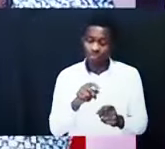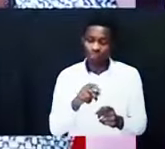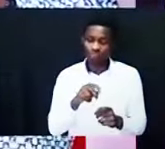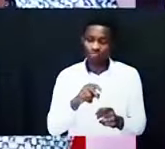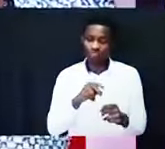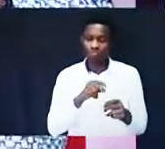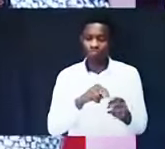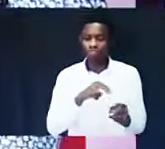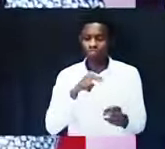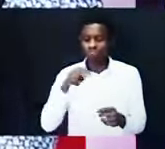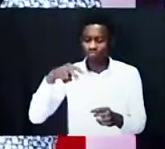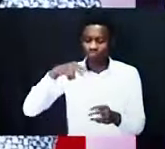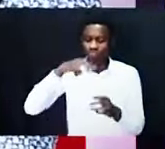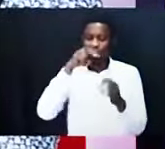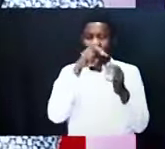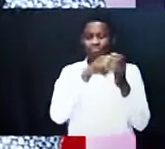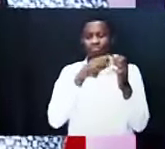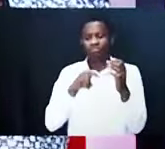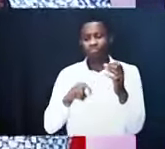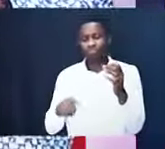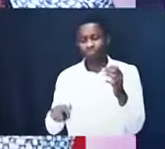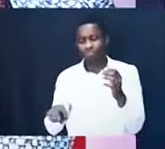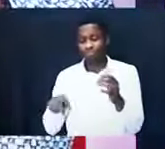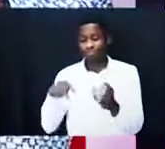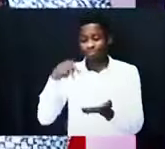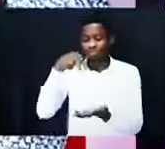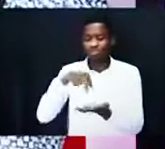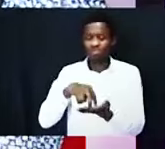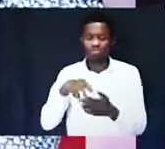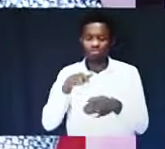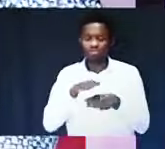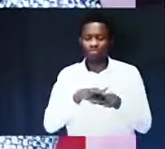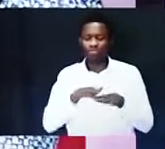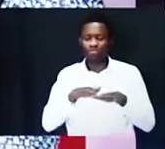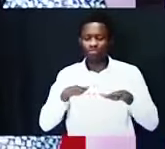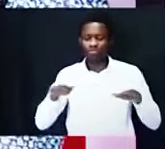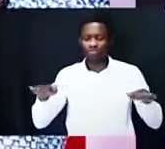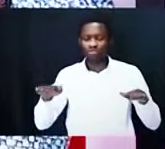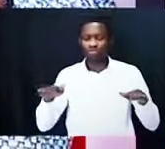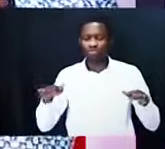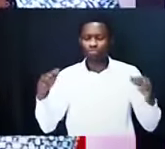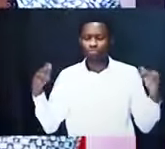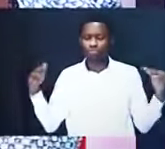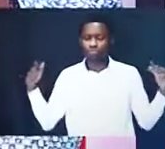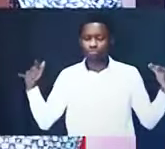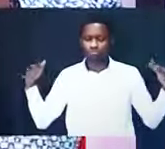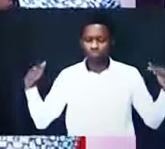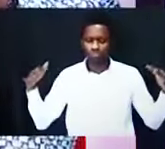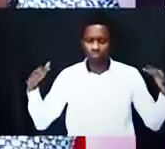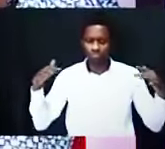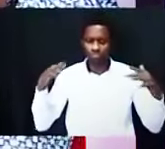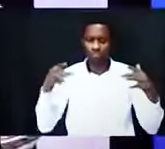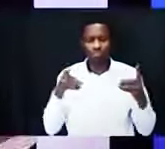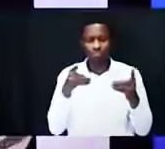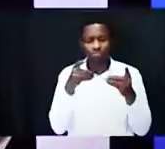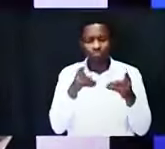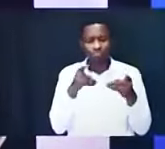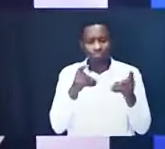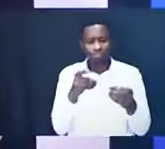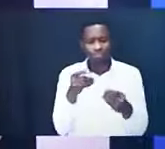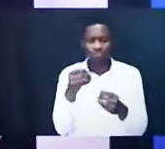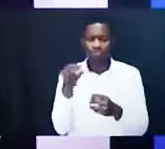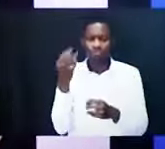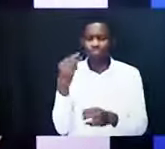Na oni won sane and stood on a level plain. Obejira bebi ya. A large crowd of disciples was